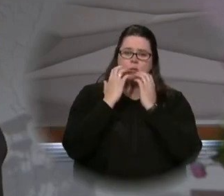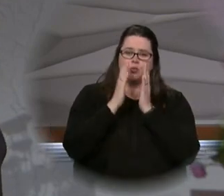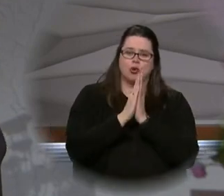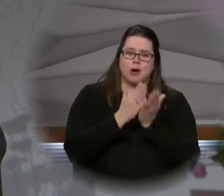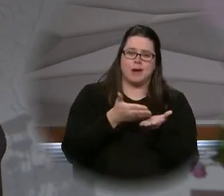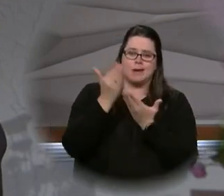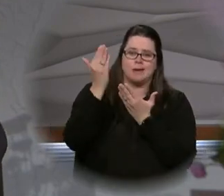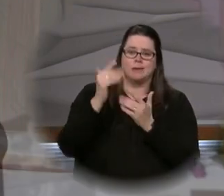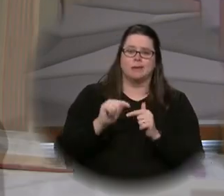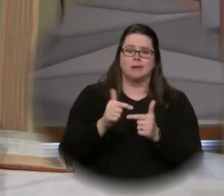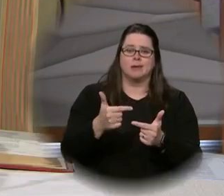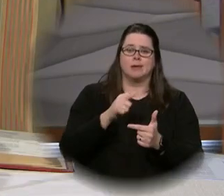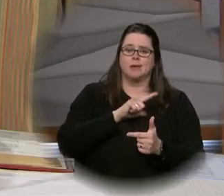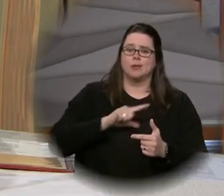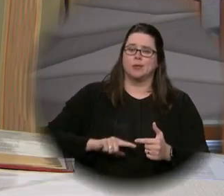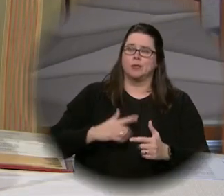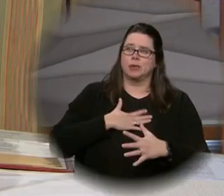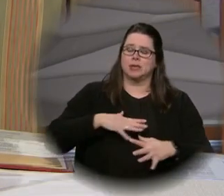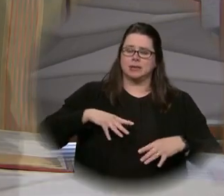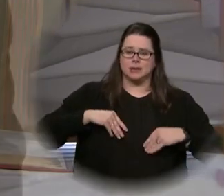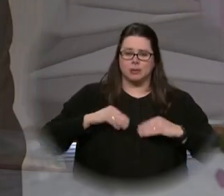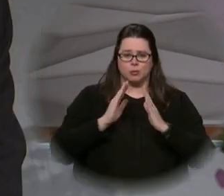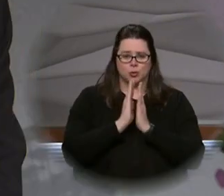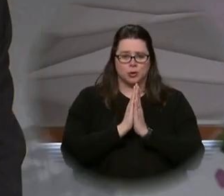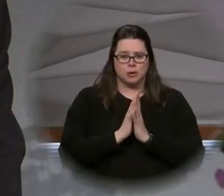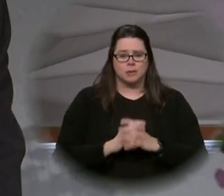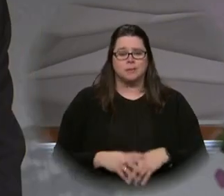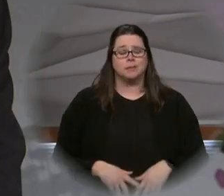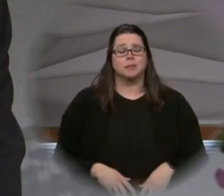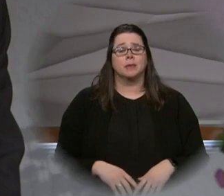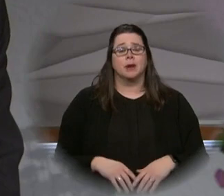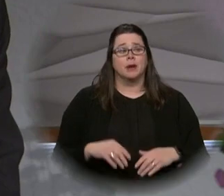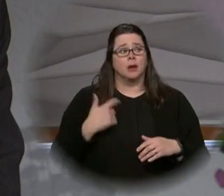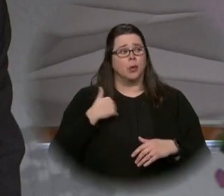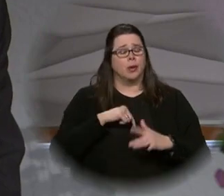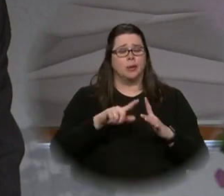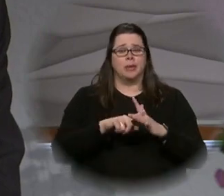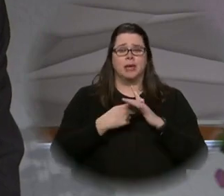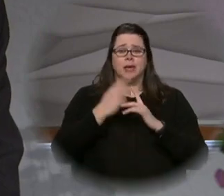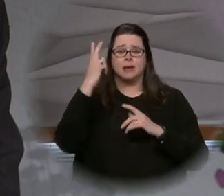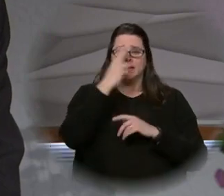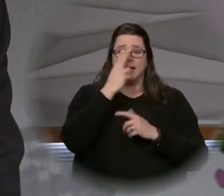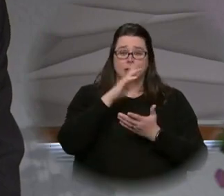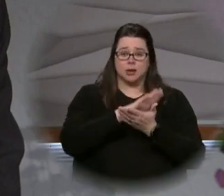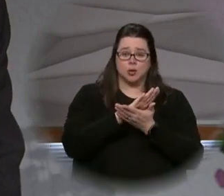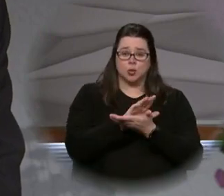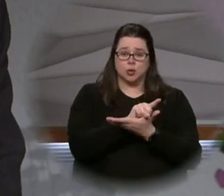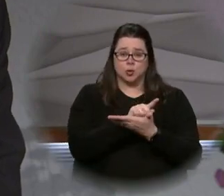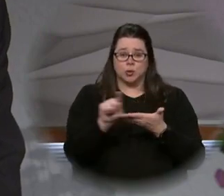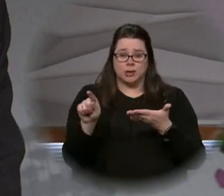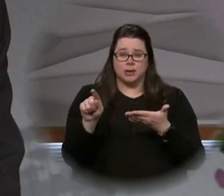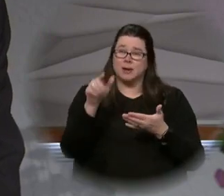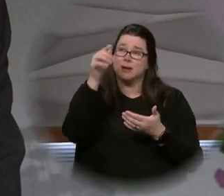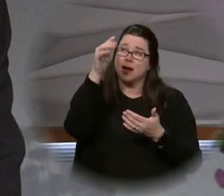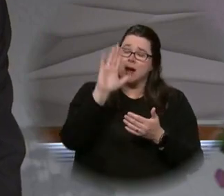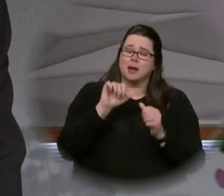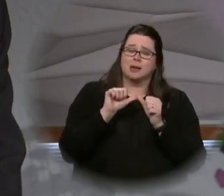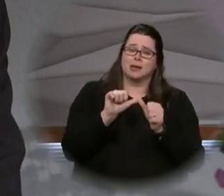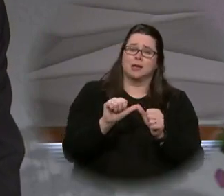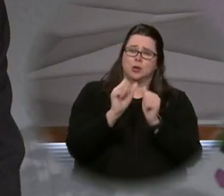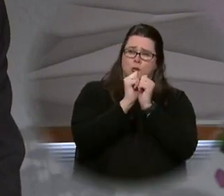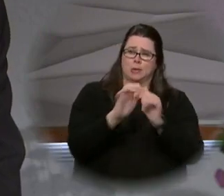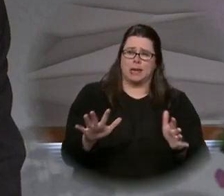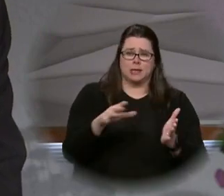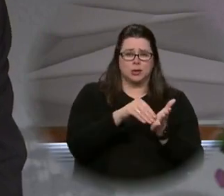to the Lord. Lord, hear our prayer. That as we begin Catholic Schools Week, God will continue to bless